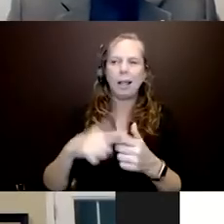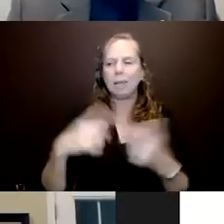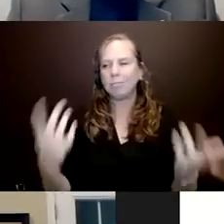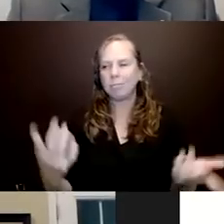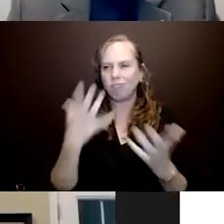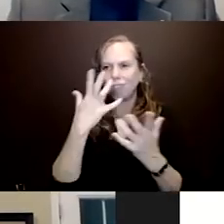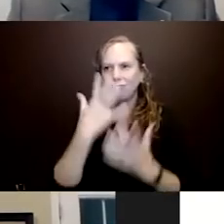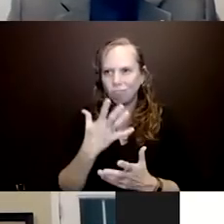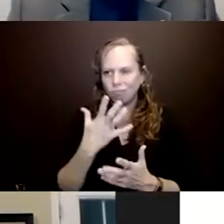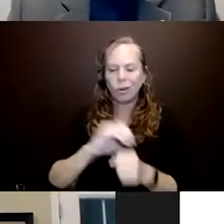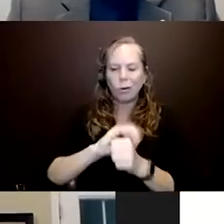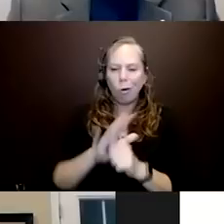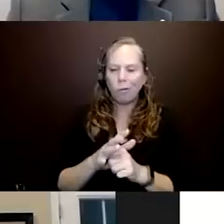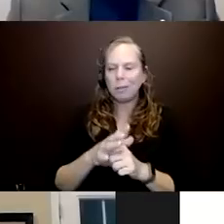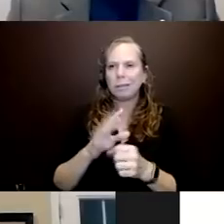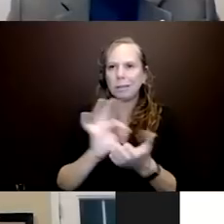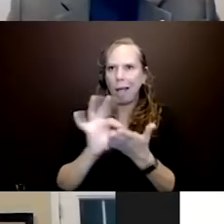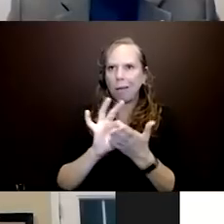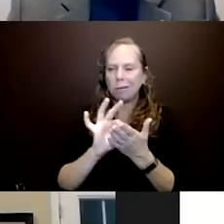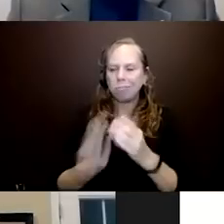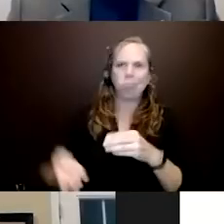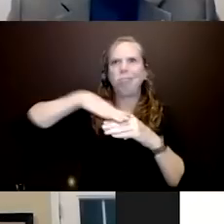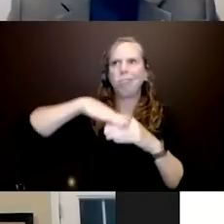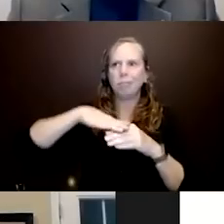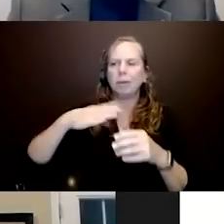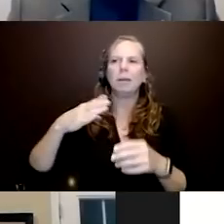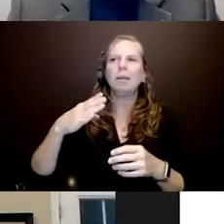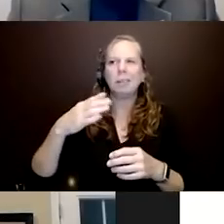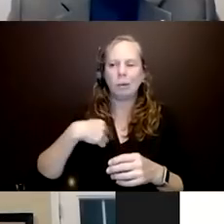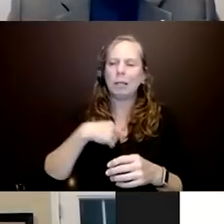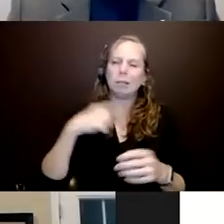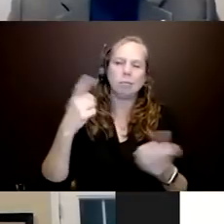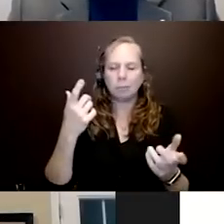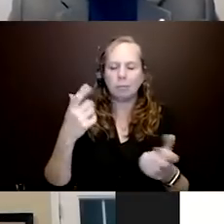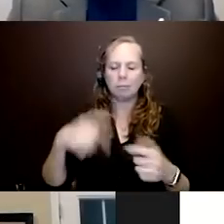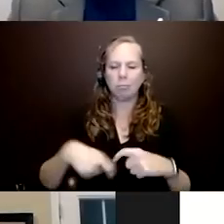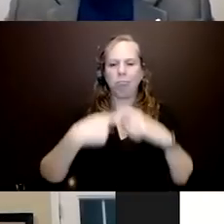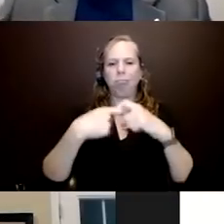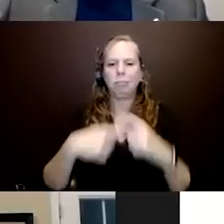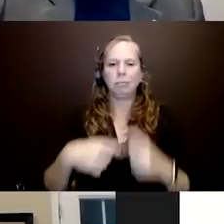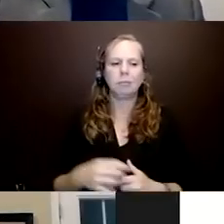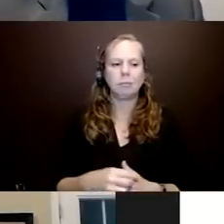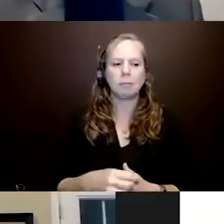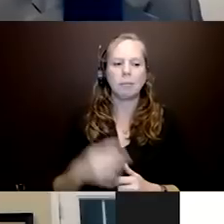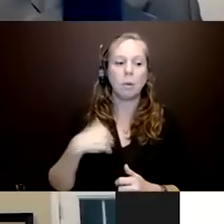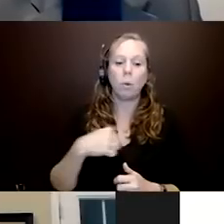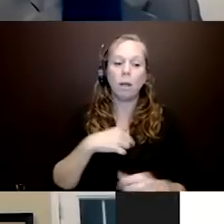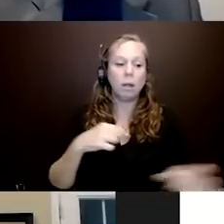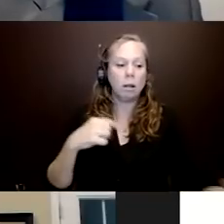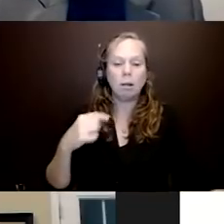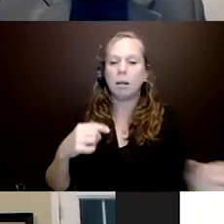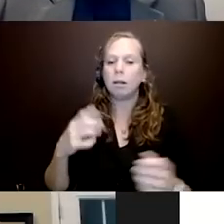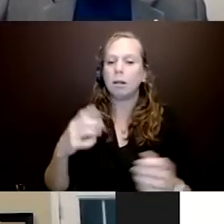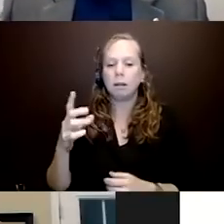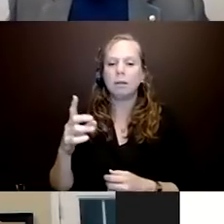increase in COVID cases in our area, we did have to suspend those again. We are working with the service center. We're asking TEA